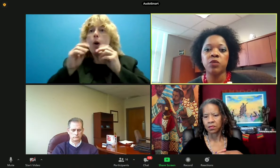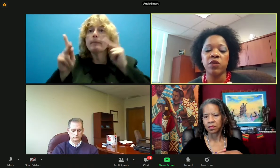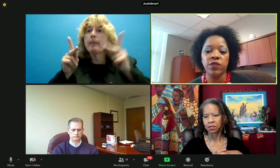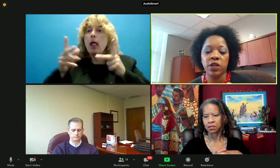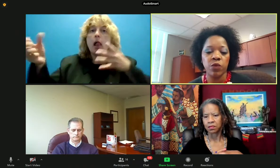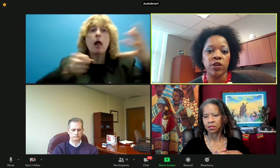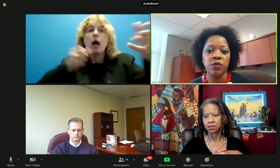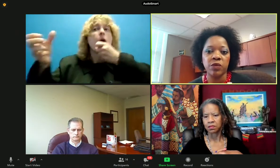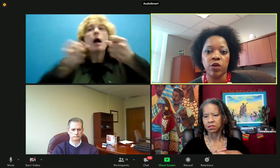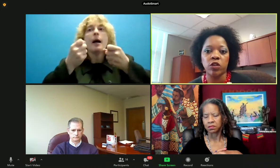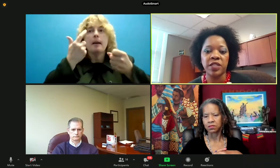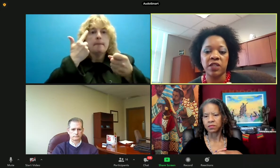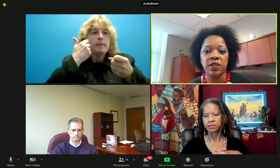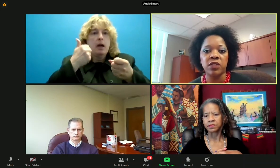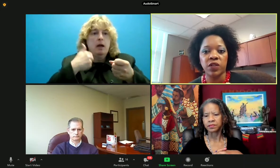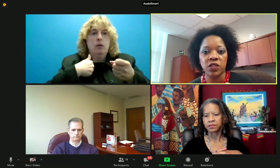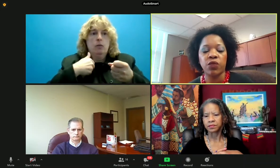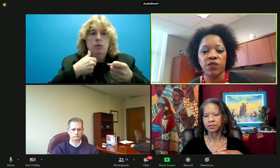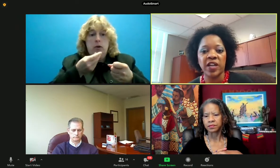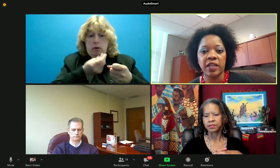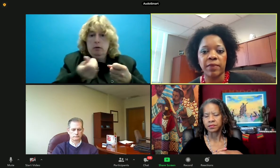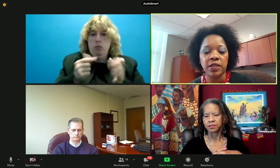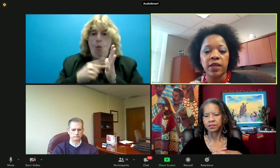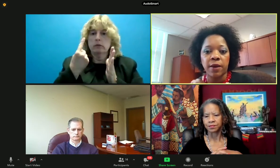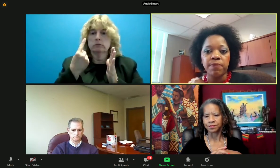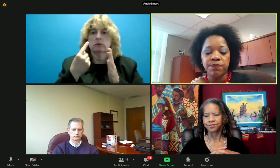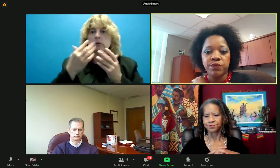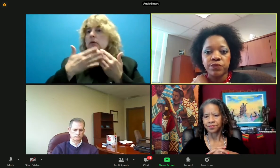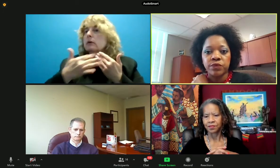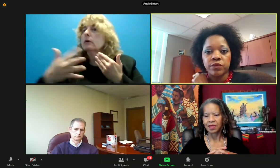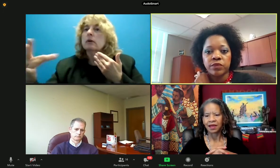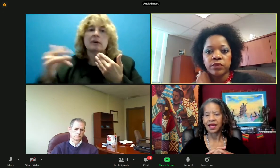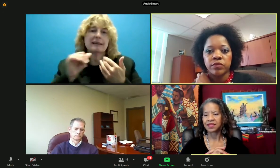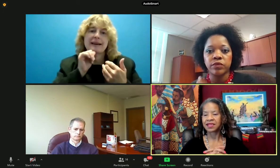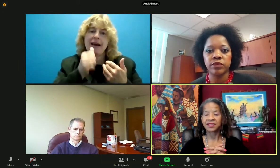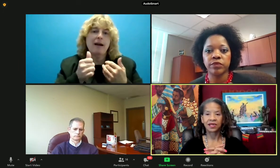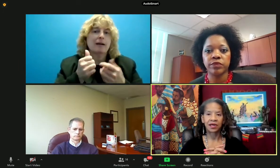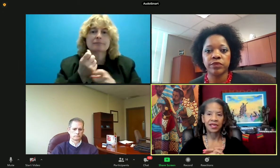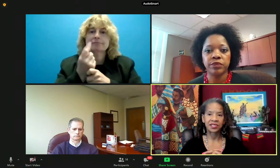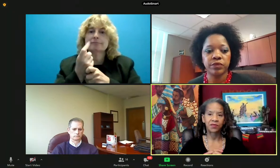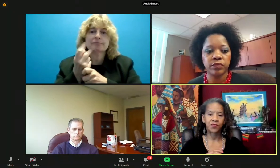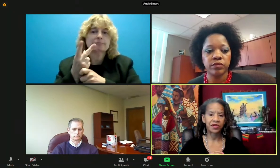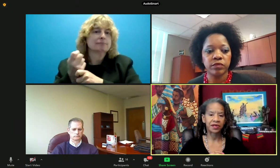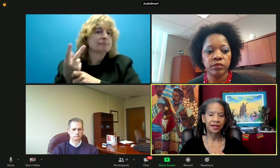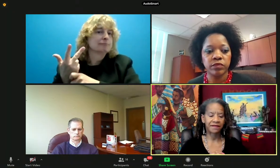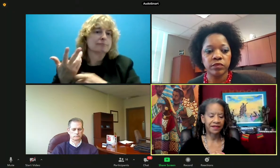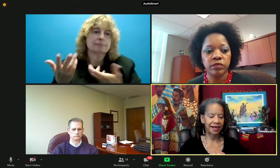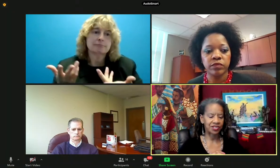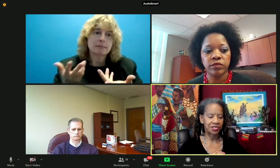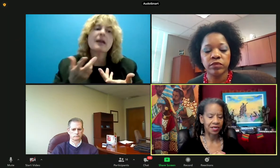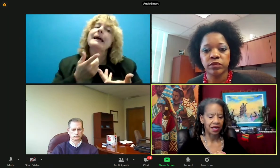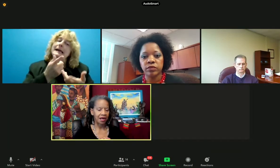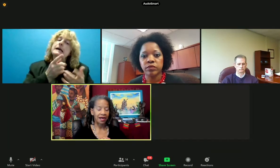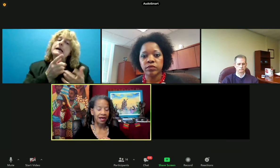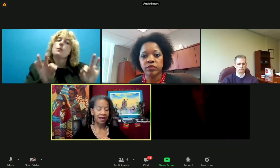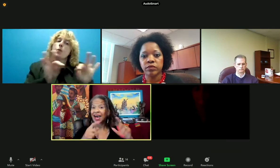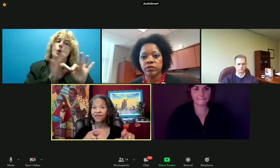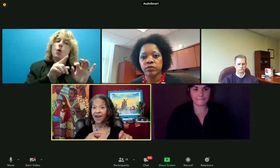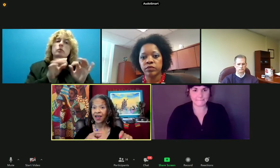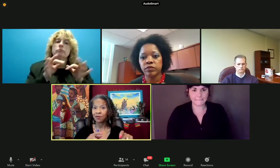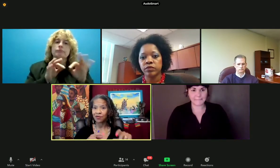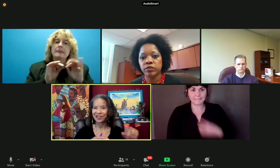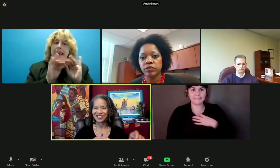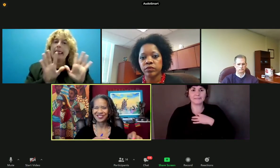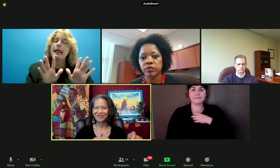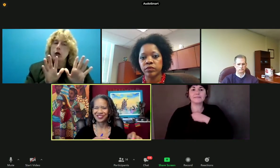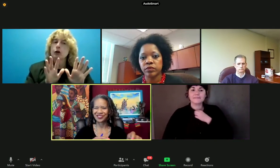because we're only receiving these funds for a finite amount of time. I think that's a, that's an important clarification, a lot